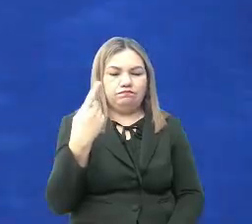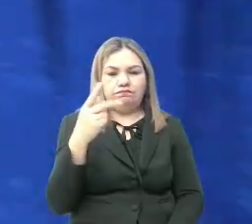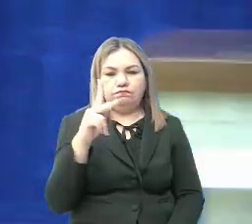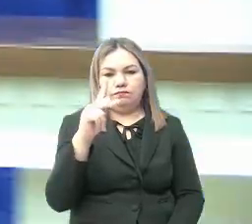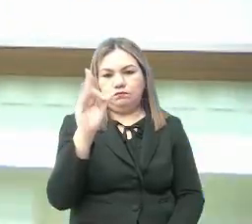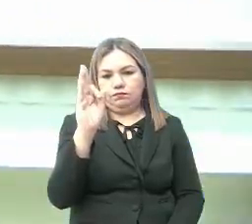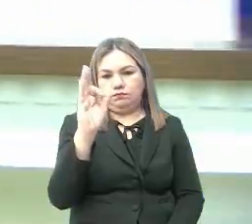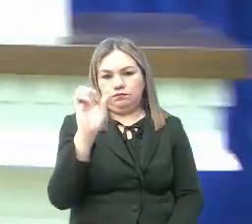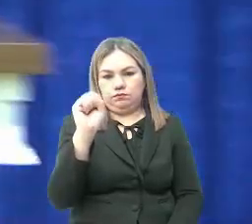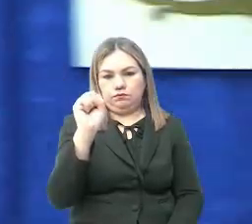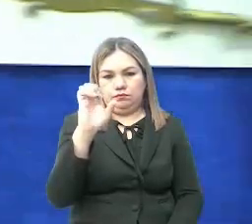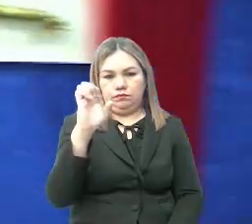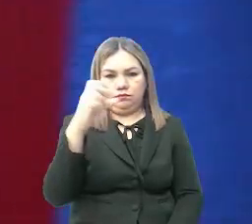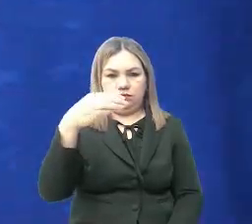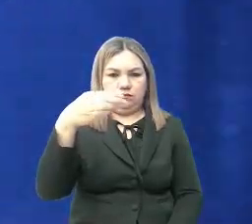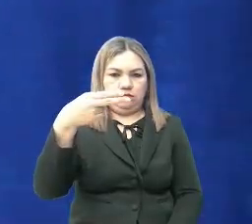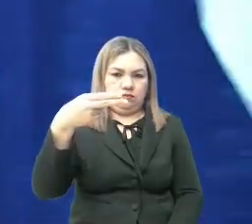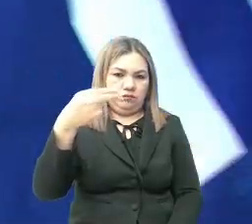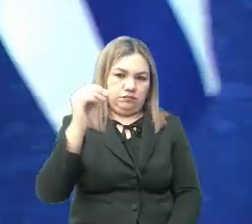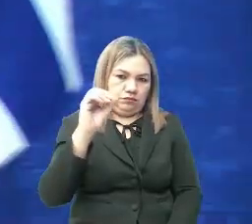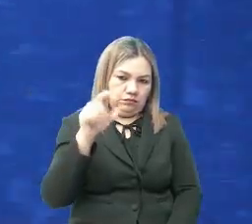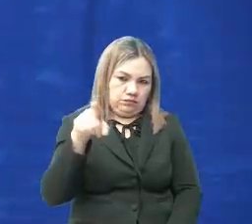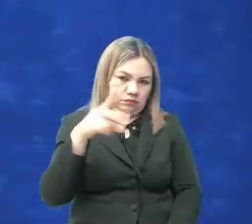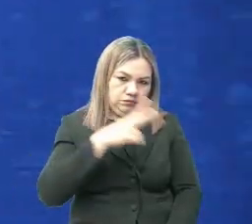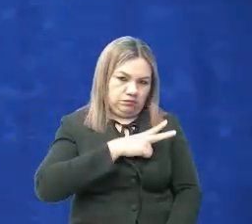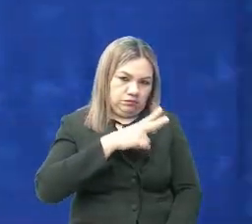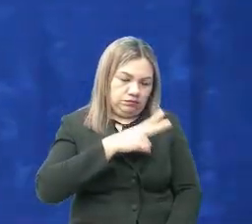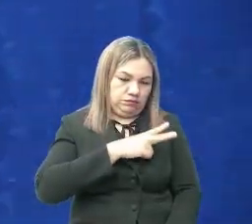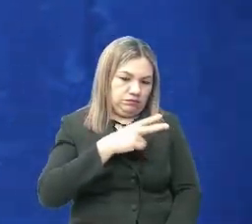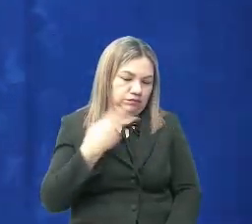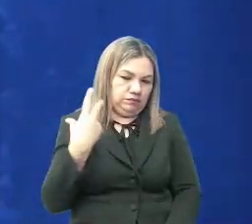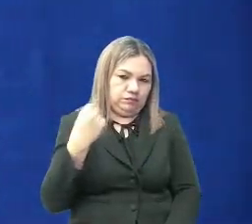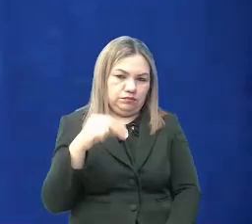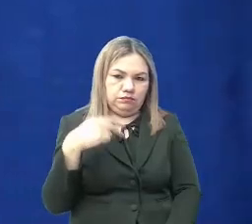life? Everything that has you fattened.